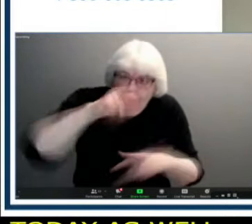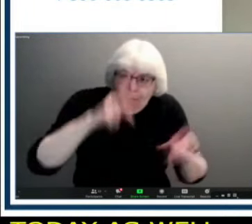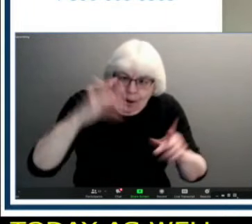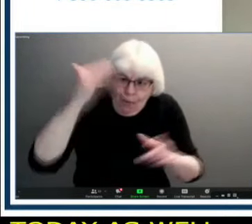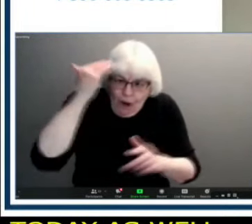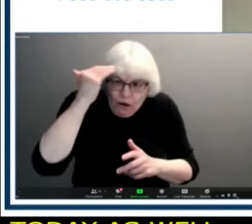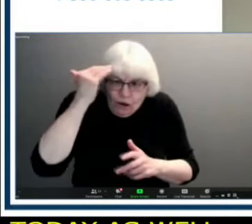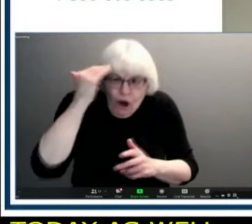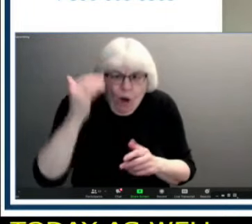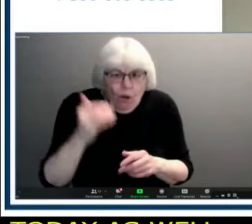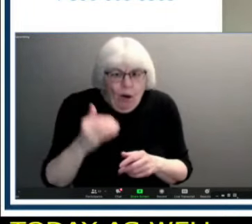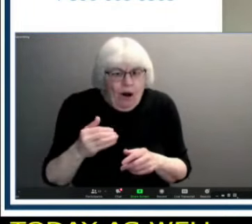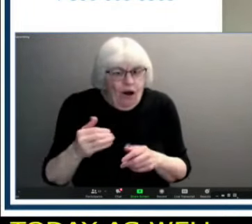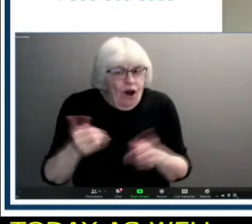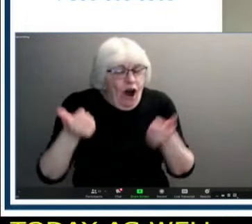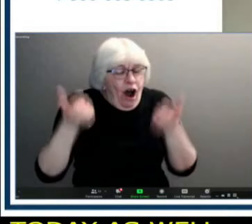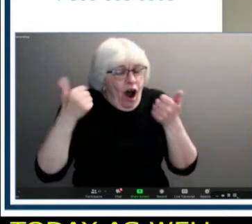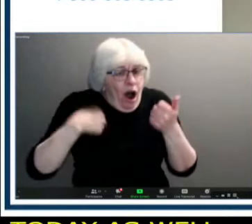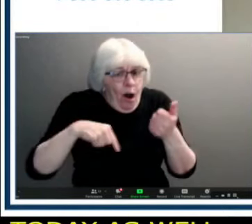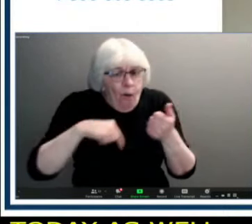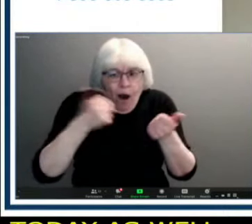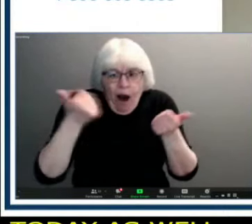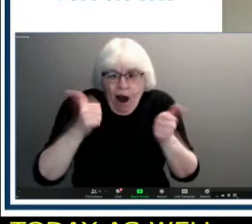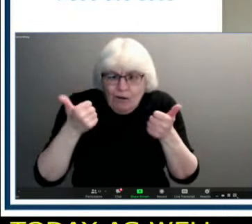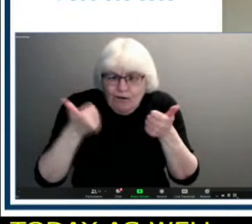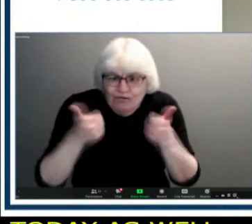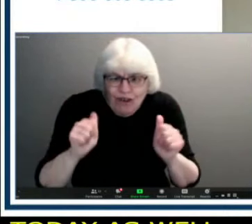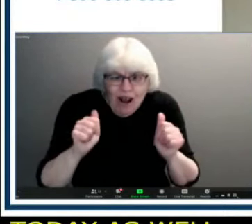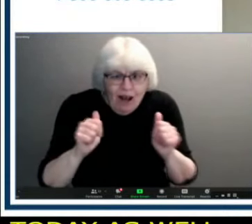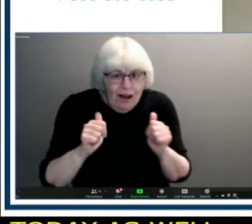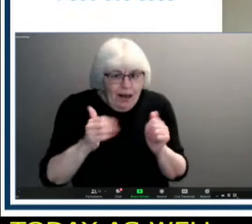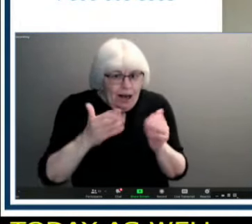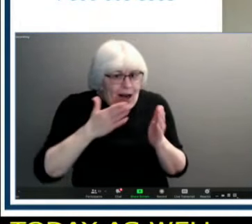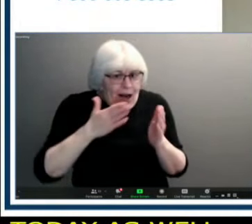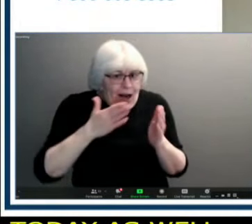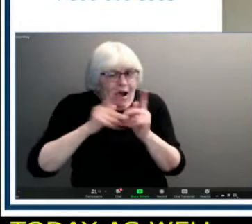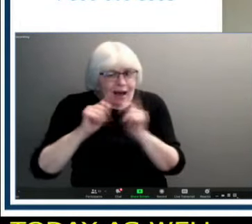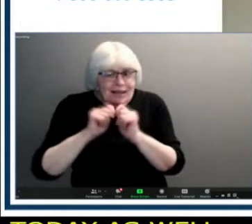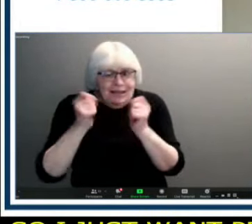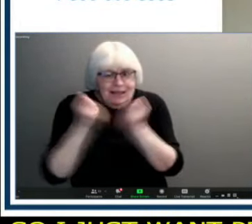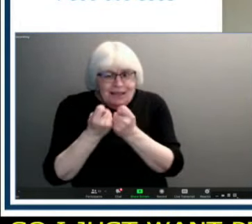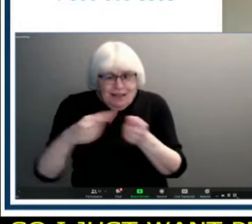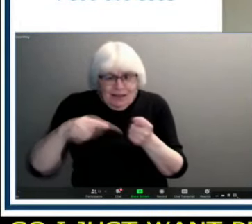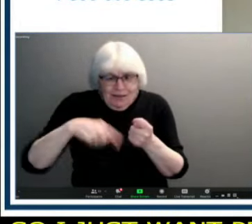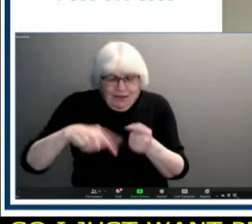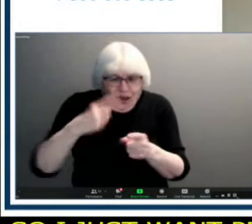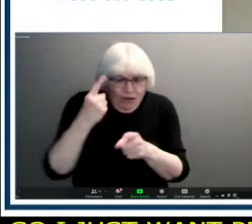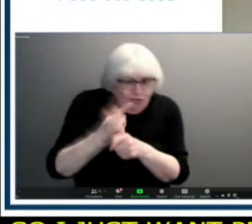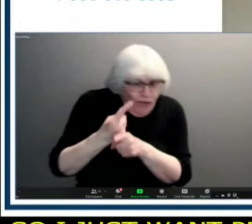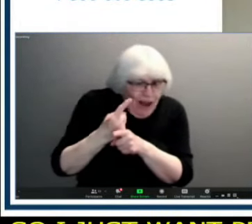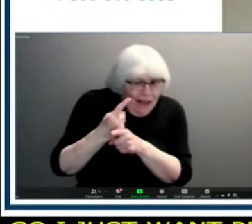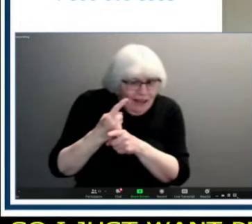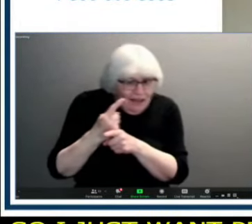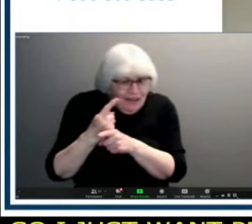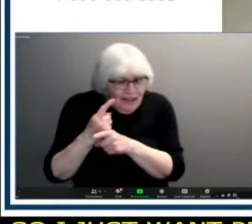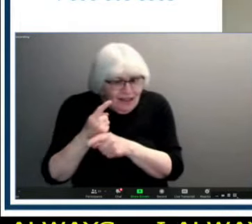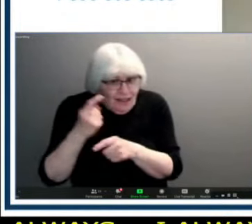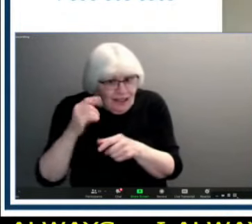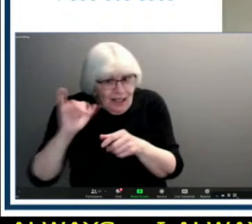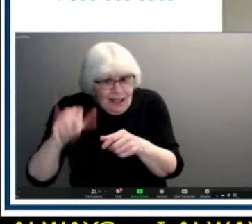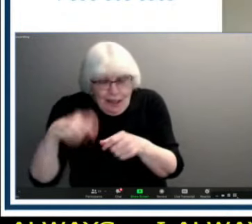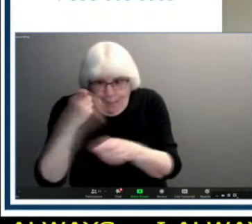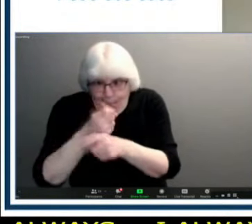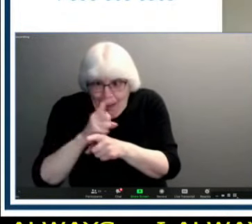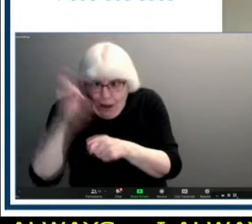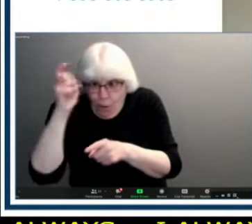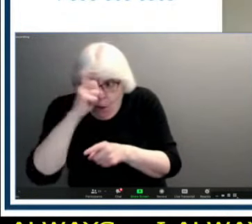I always continue to question and ask my team to question, do we have things right, and did we get that decision right? So and just looking backwards,